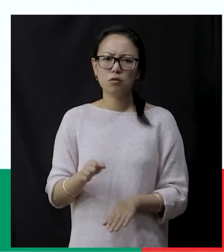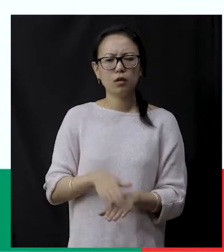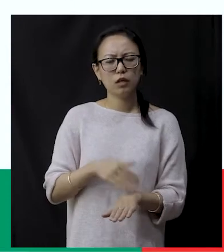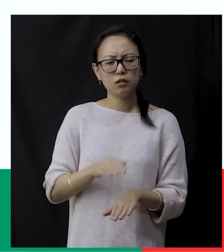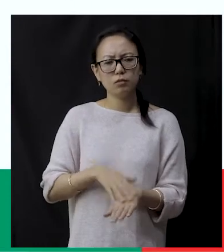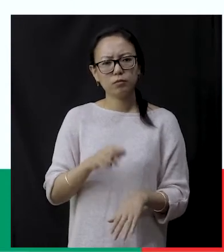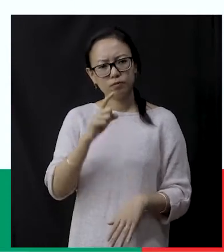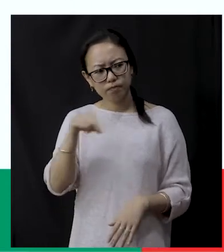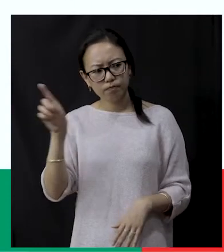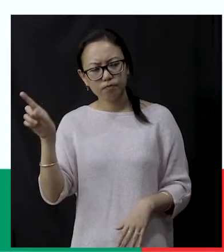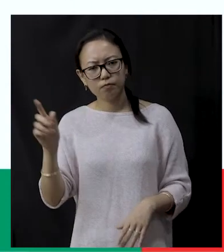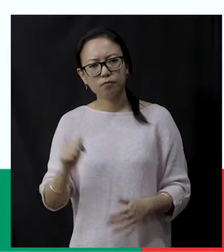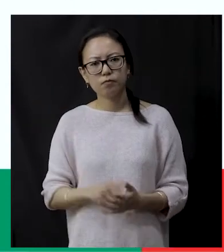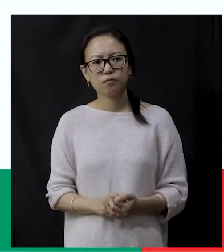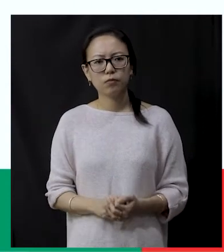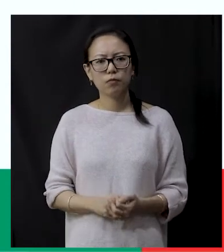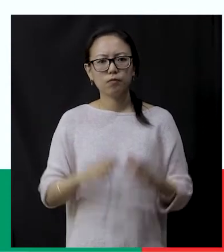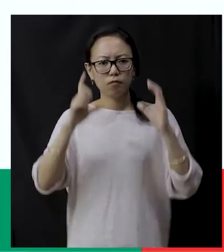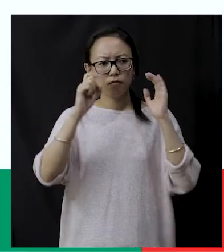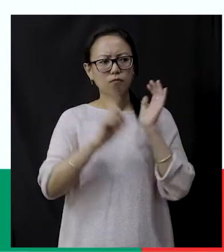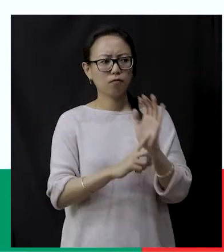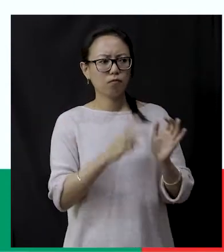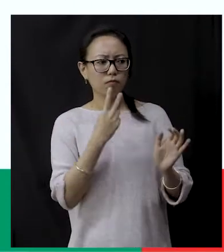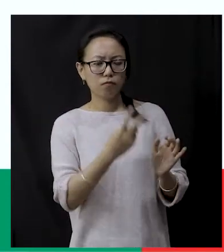day and we have night.